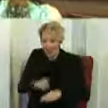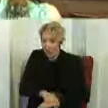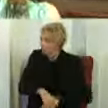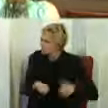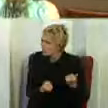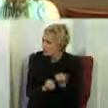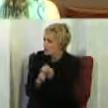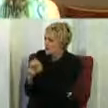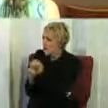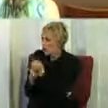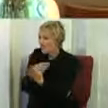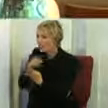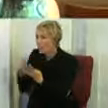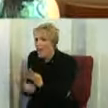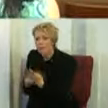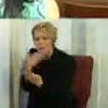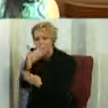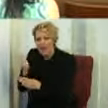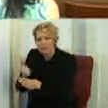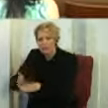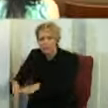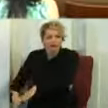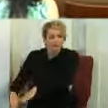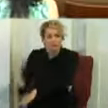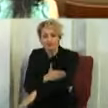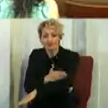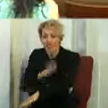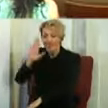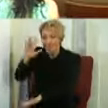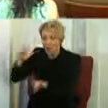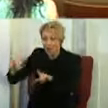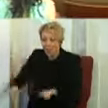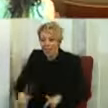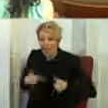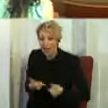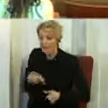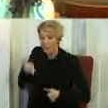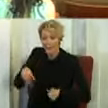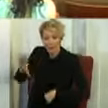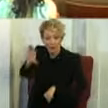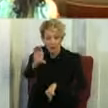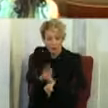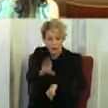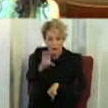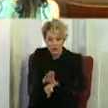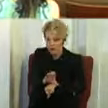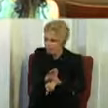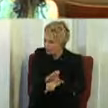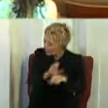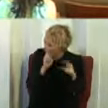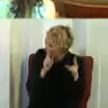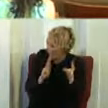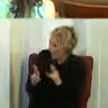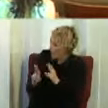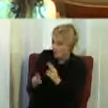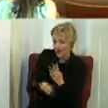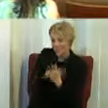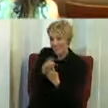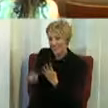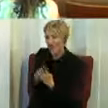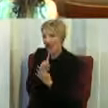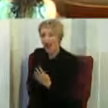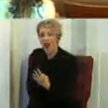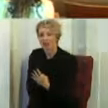support them in being the best that they can be in life and in this church, acknowledging that they